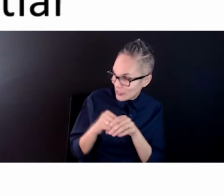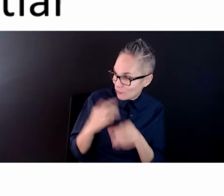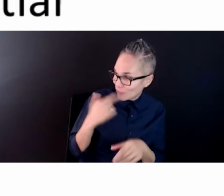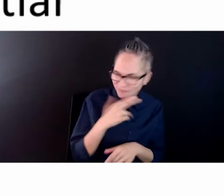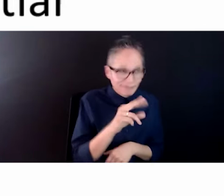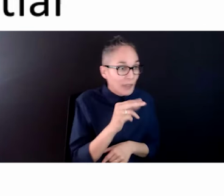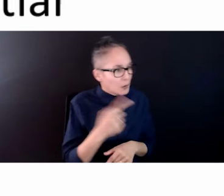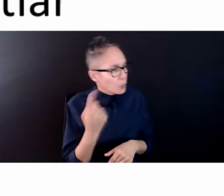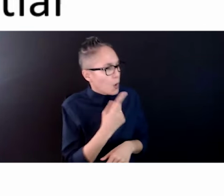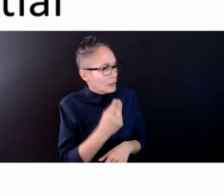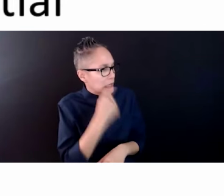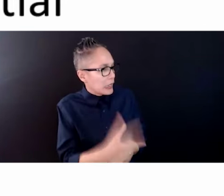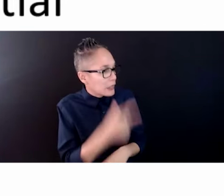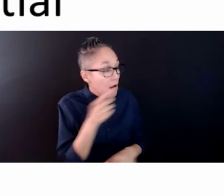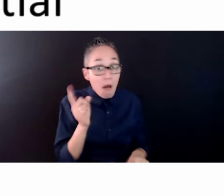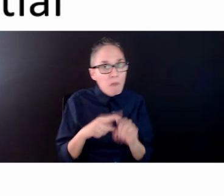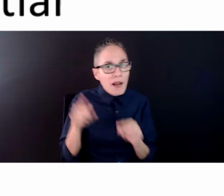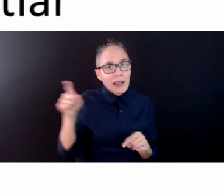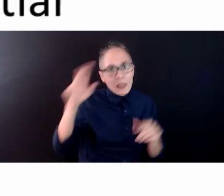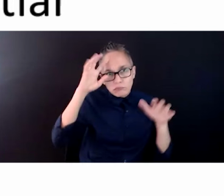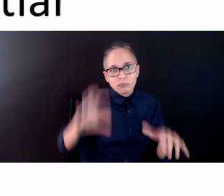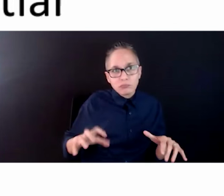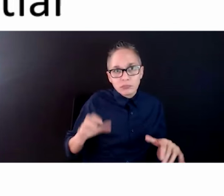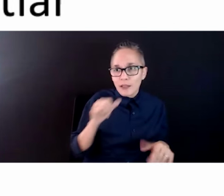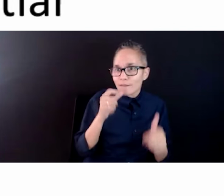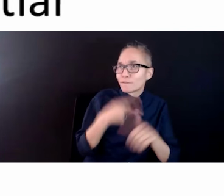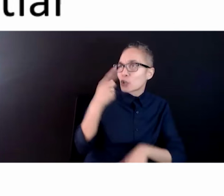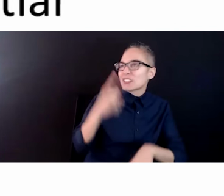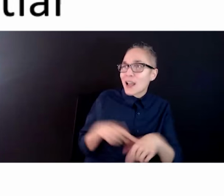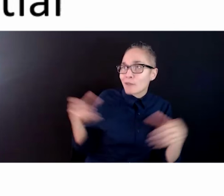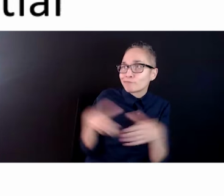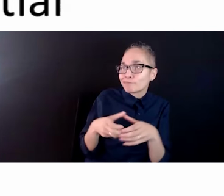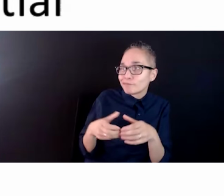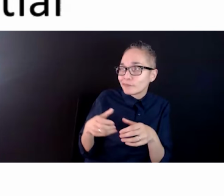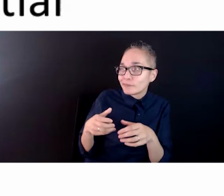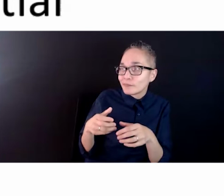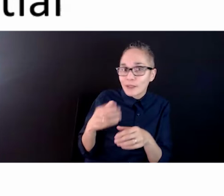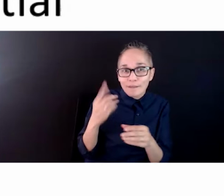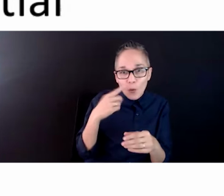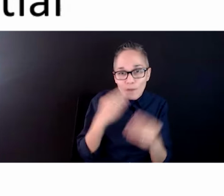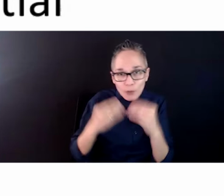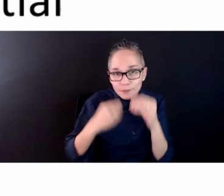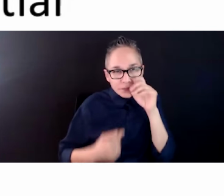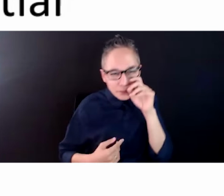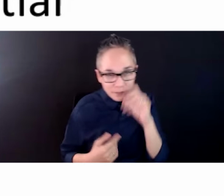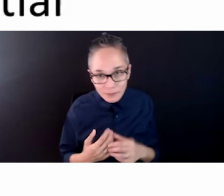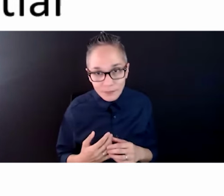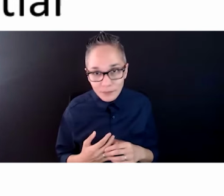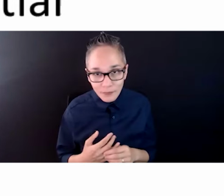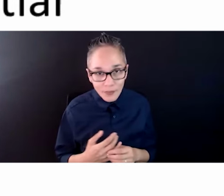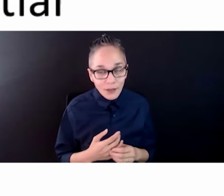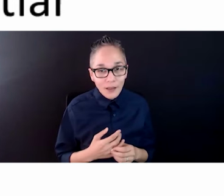Okay. But he said, it never happened, Craig, right? It never happened. I'm listening. I just can't believe my